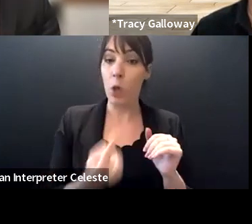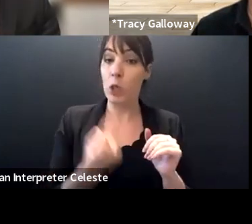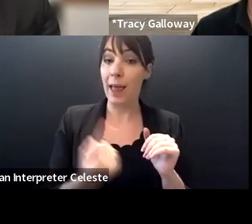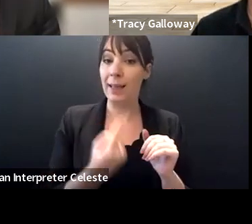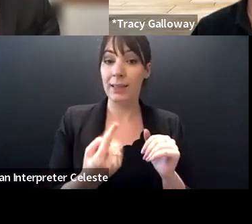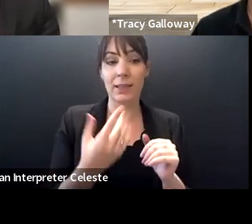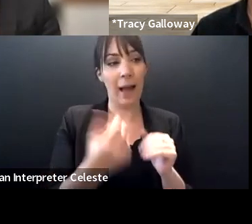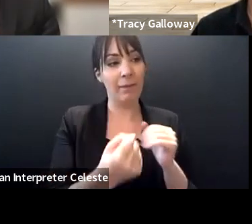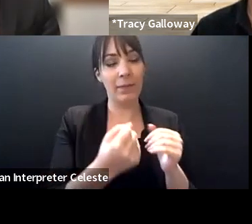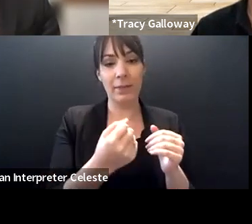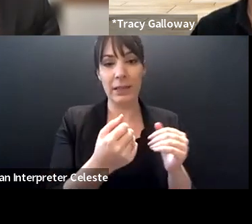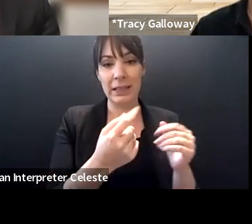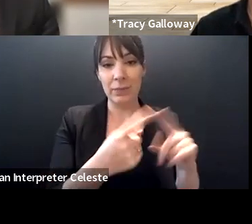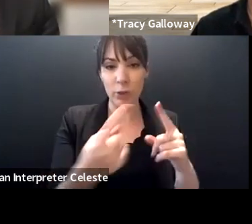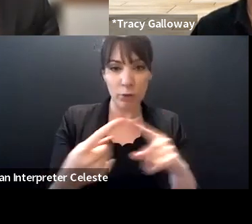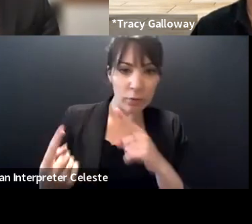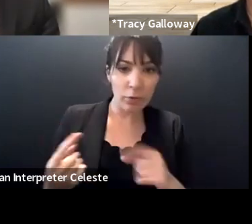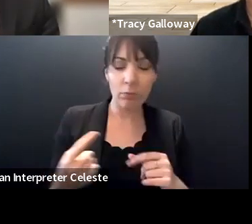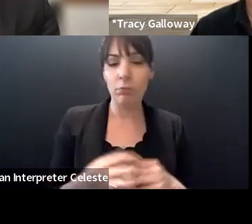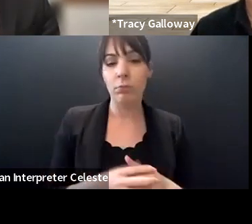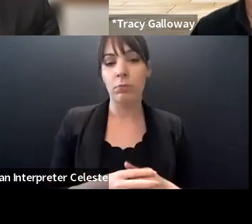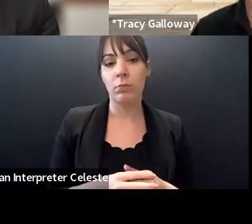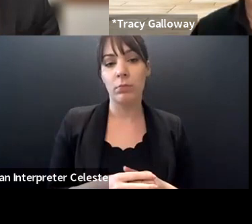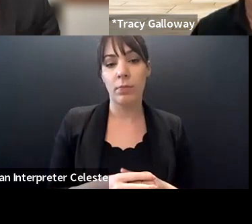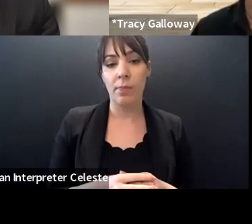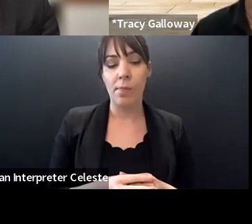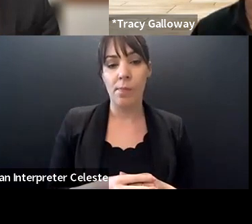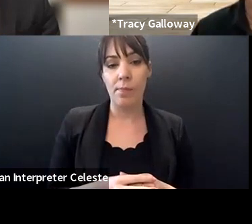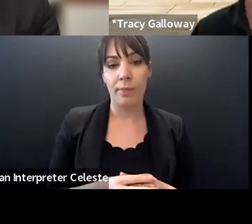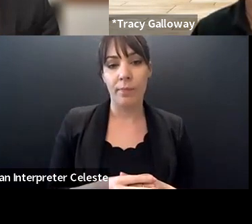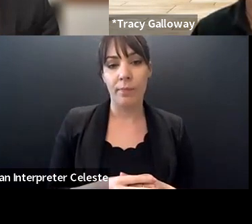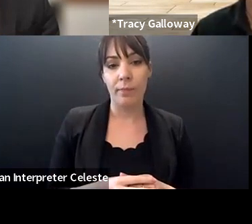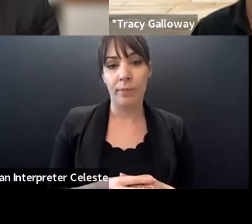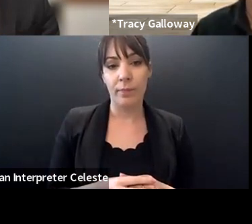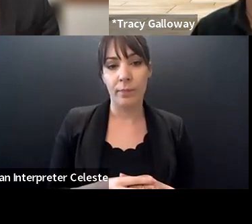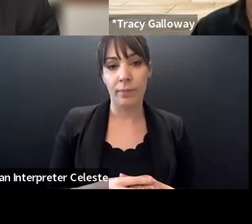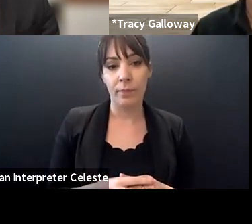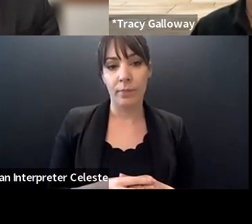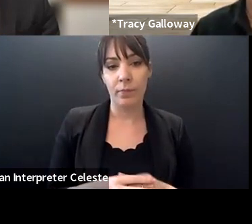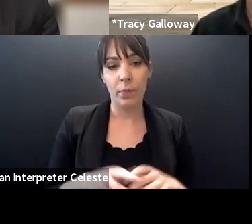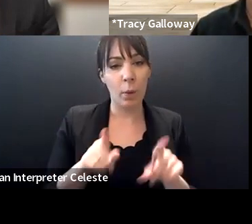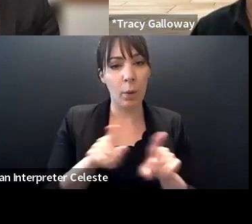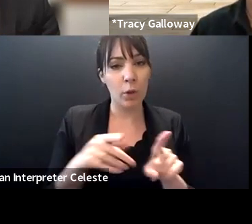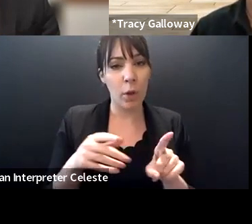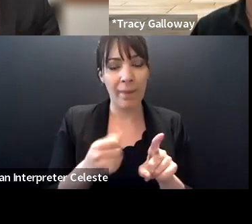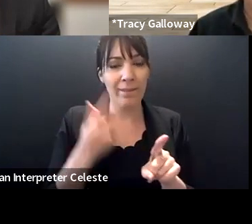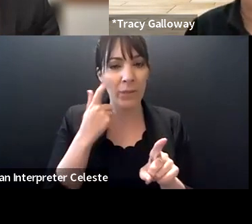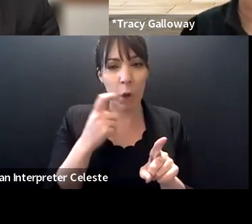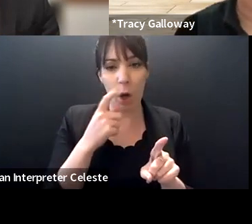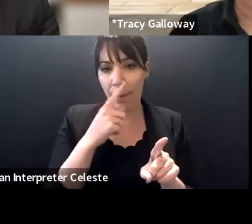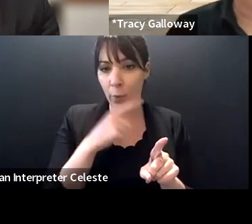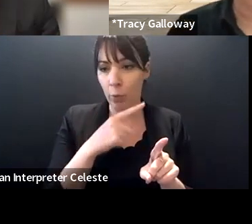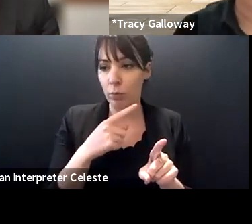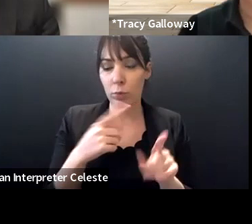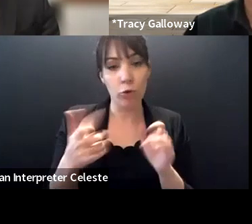a stage of talking, sharing, and joining forces with people who you know are on your side, and showcasing, like what we're